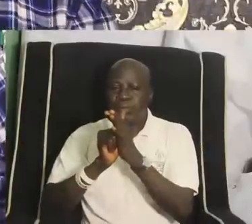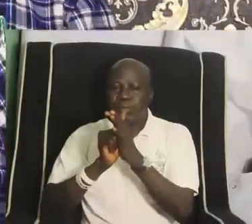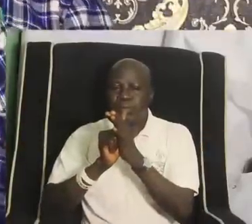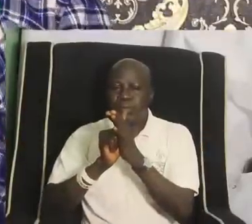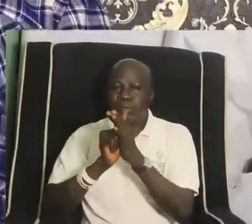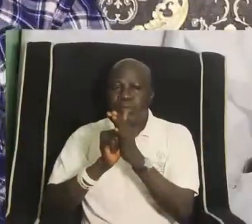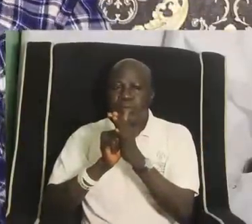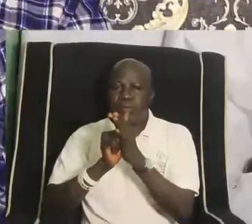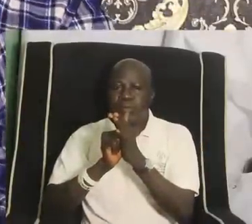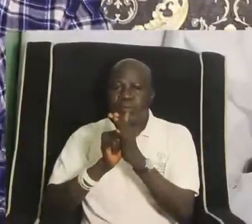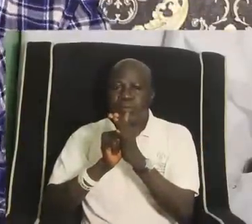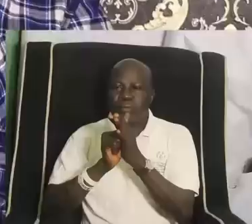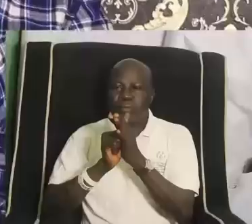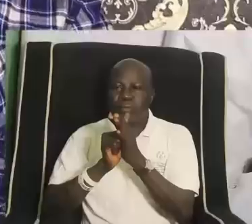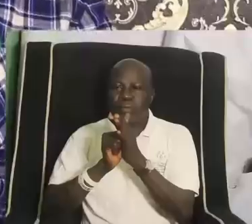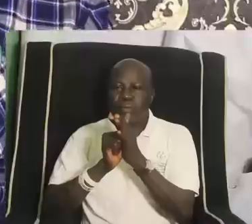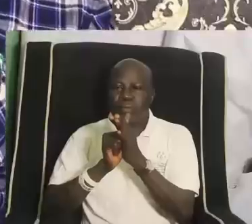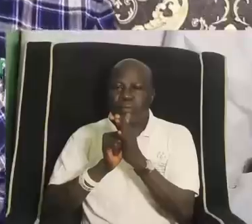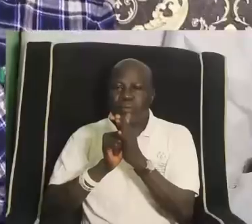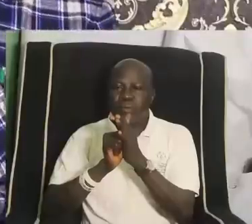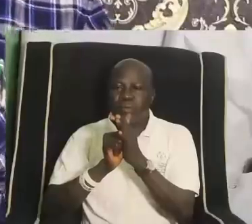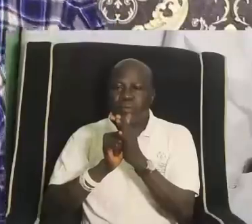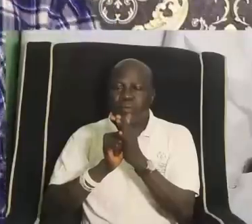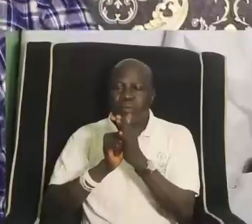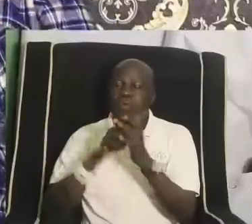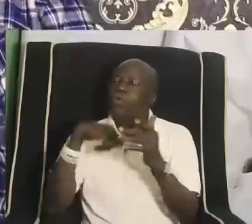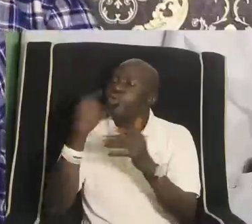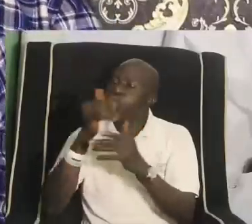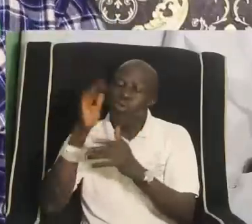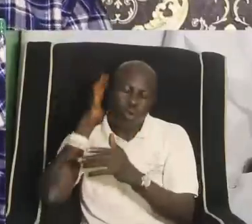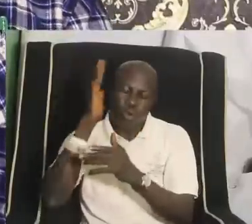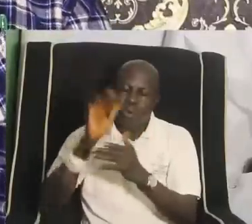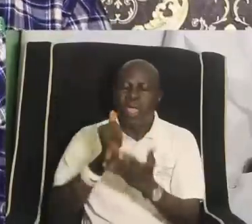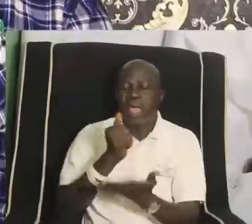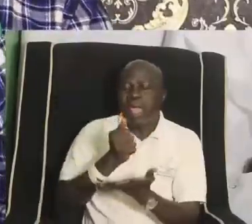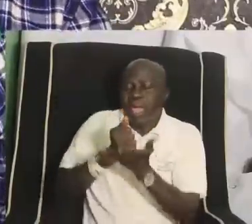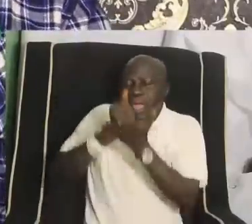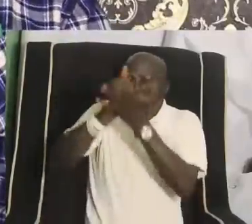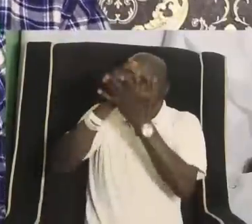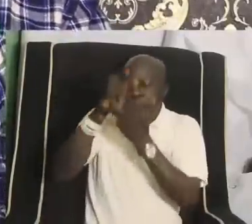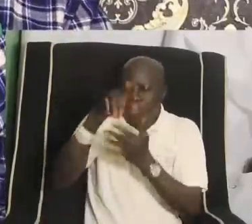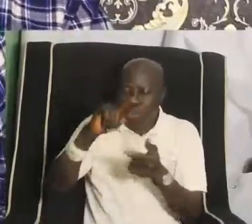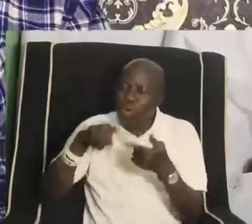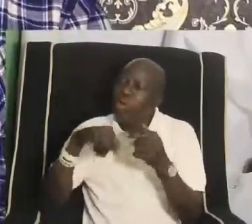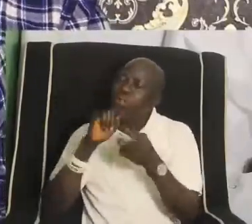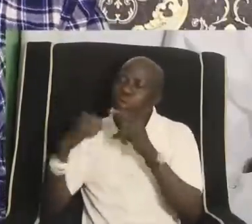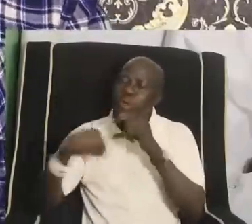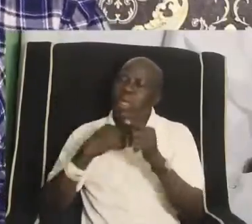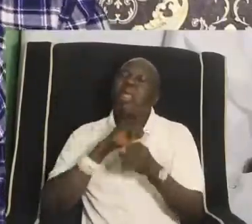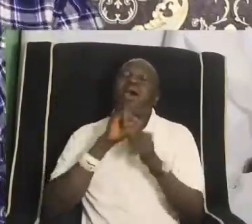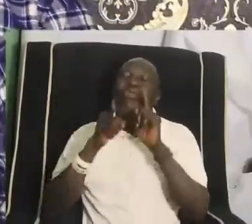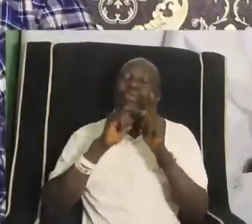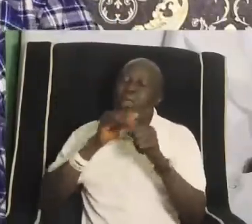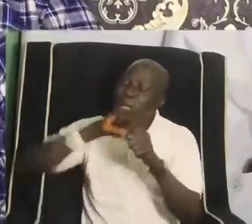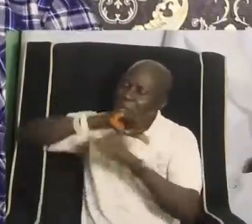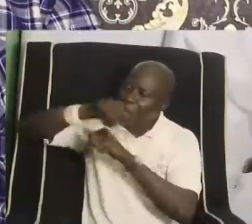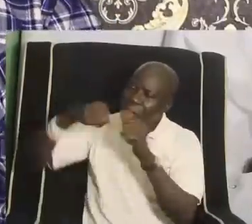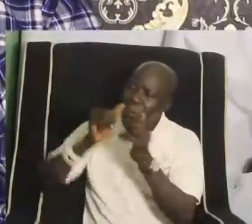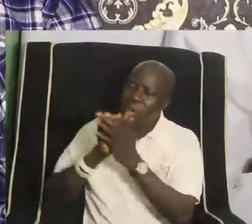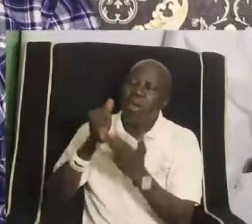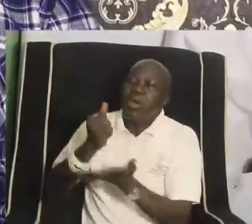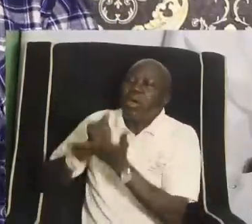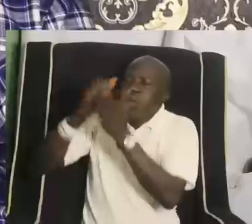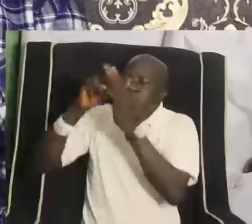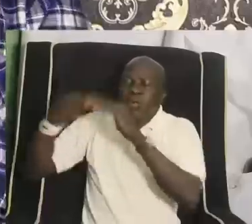lowo eni to ma ran lowo we help you an so nipa iran lowo atoke we are talking about